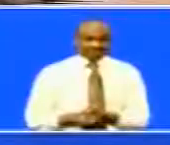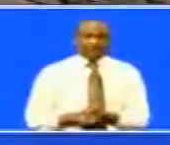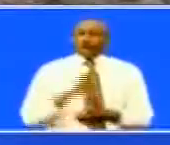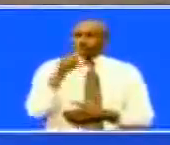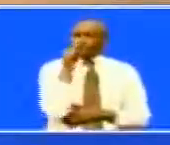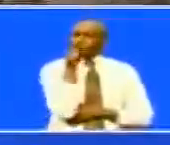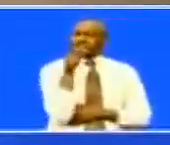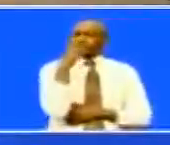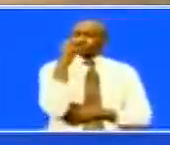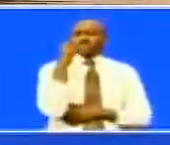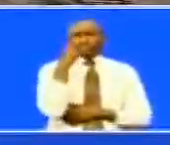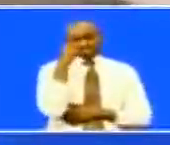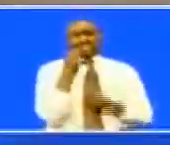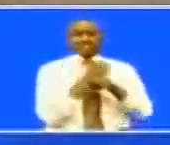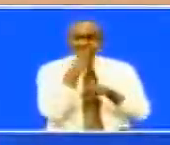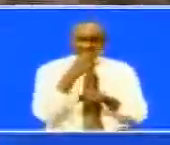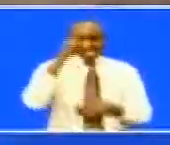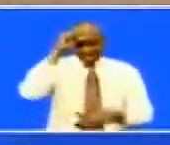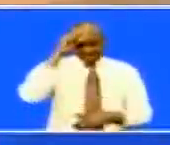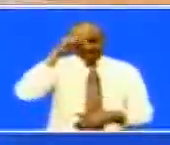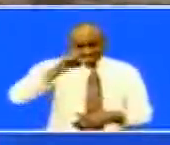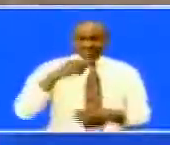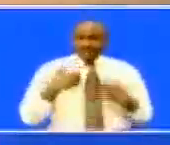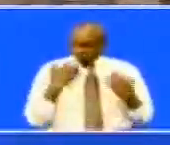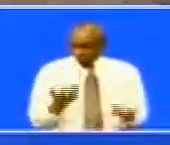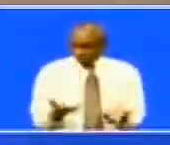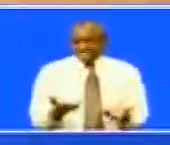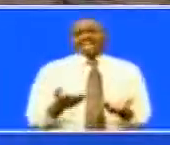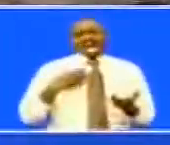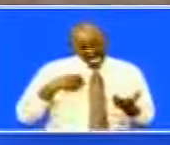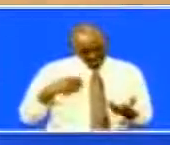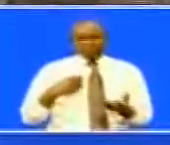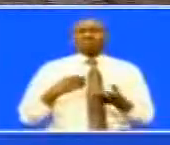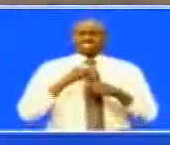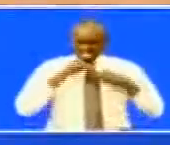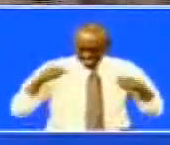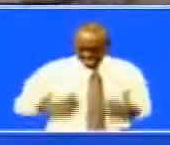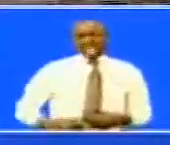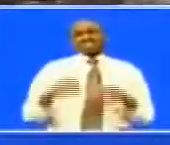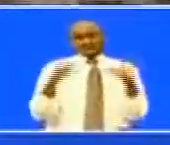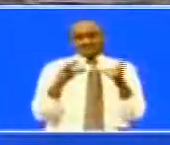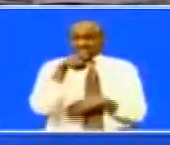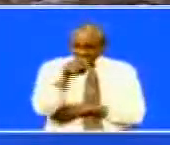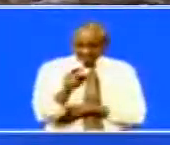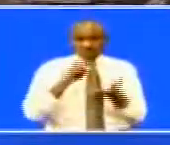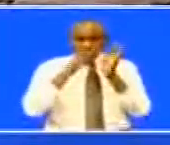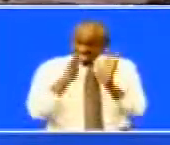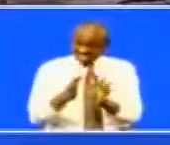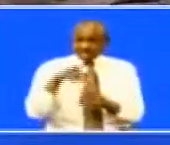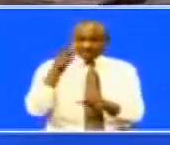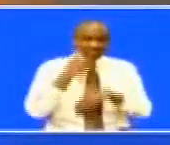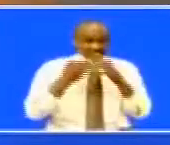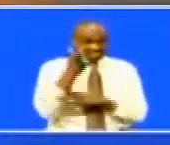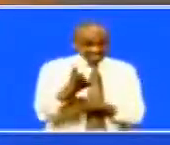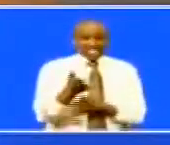Since late 2014, the government has, however, been pressing China Roads and Bridge Corporation, the contractor behind the